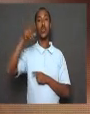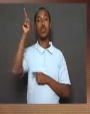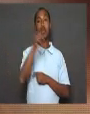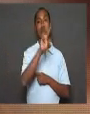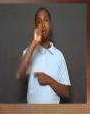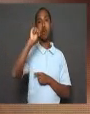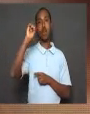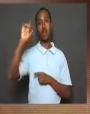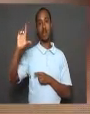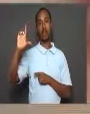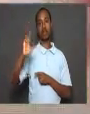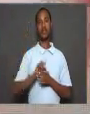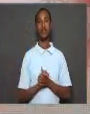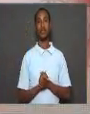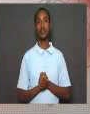kilojoules per mole.